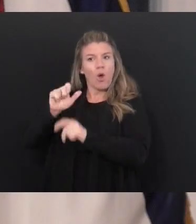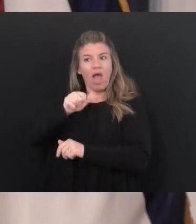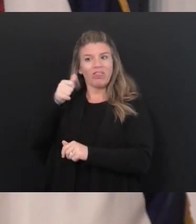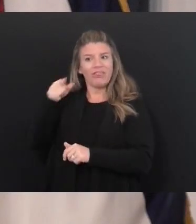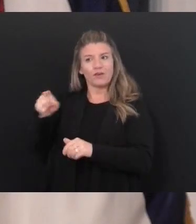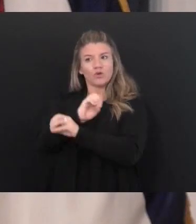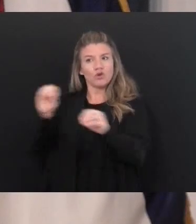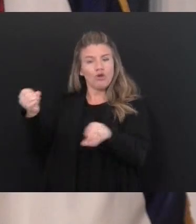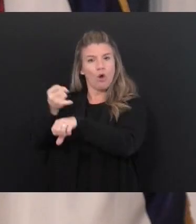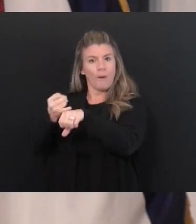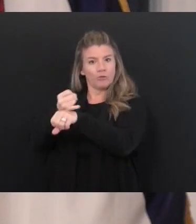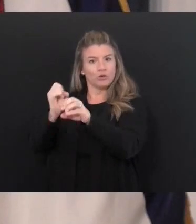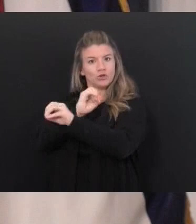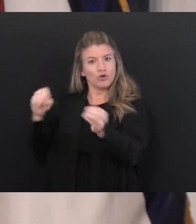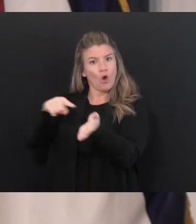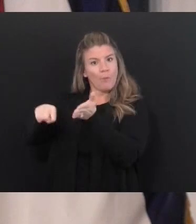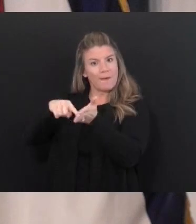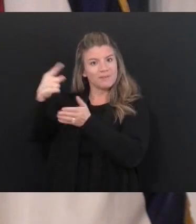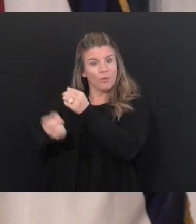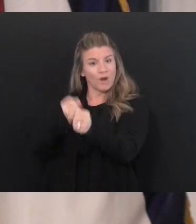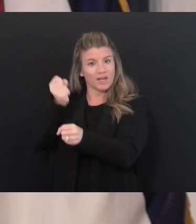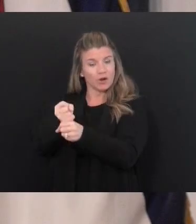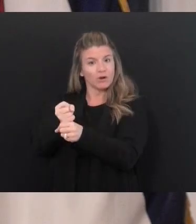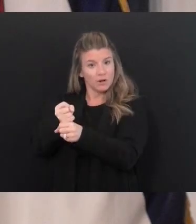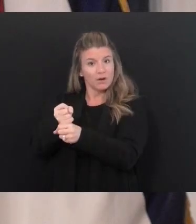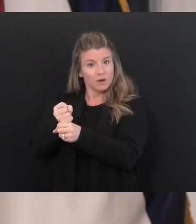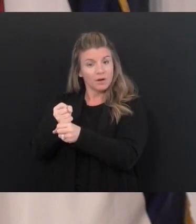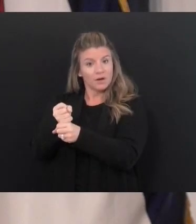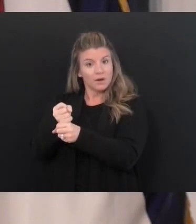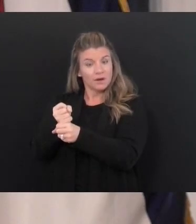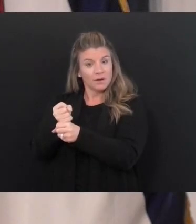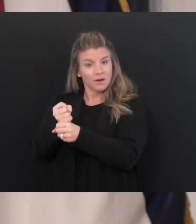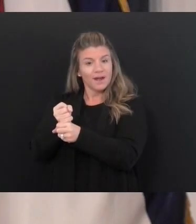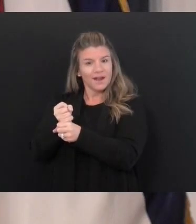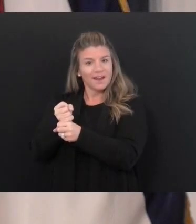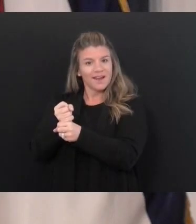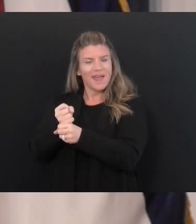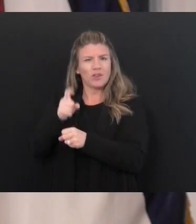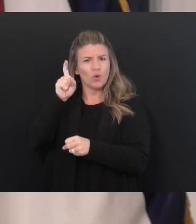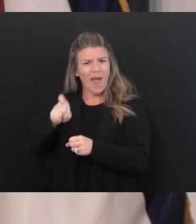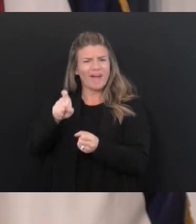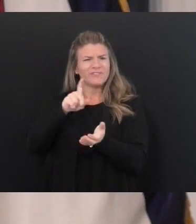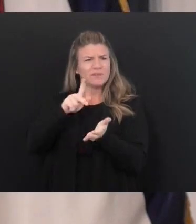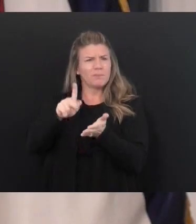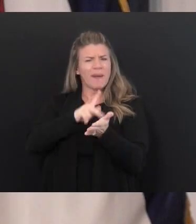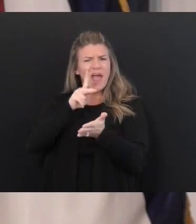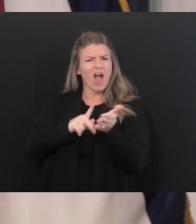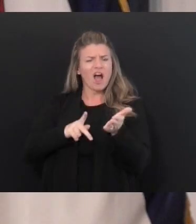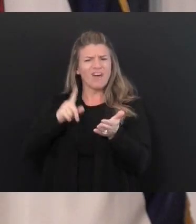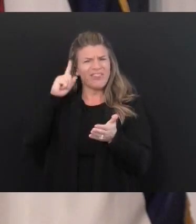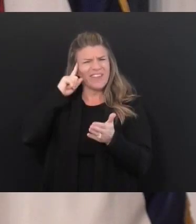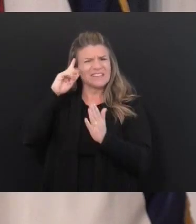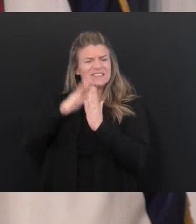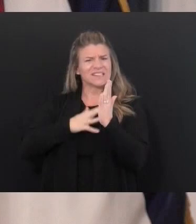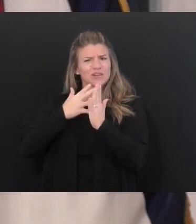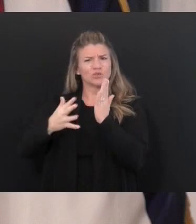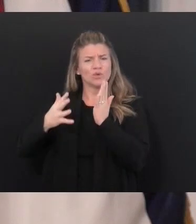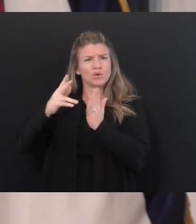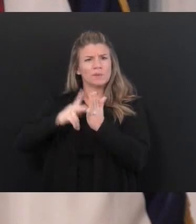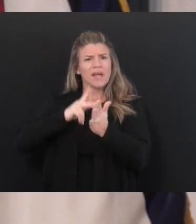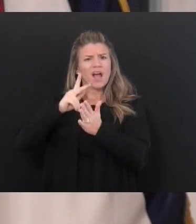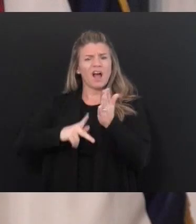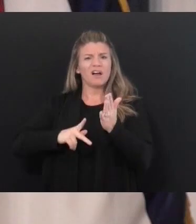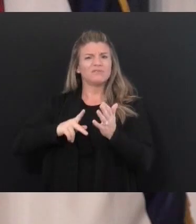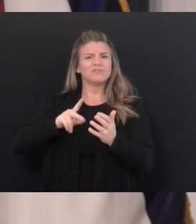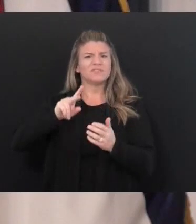no interest or no payments for a year, and then the loans have to be paid off, and I think the scheduling of the payoff is in the second,